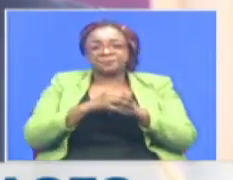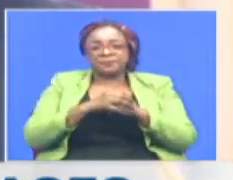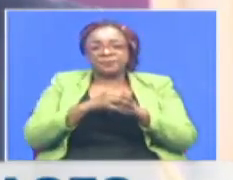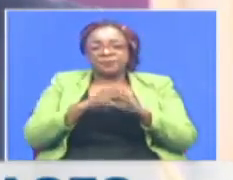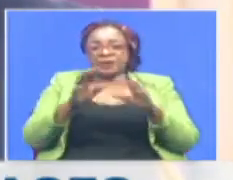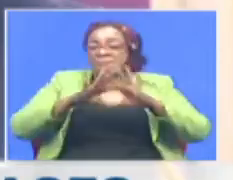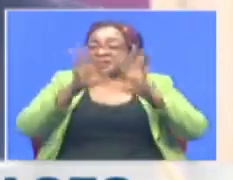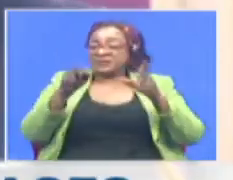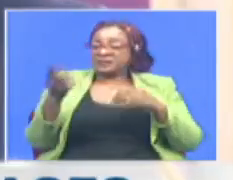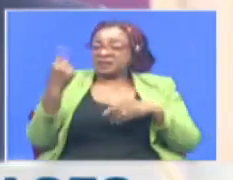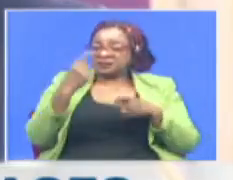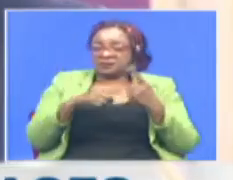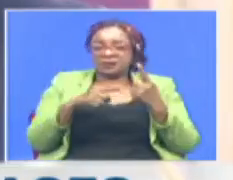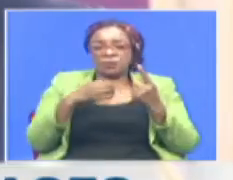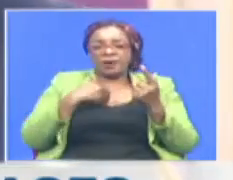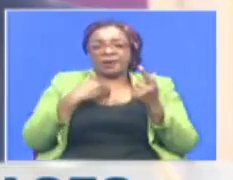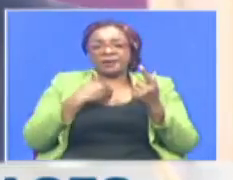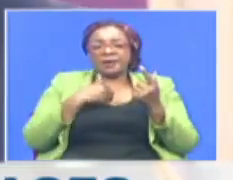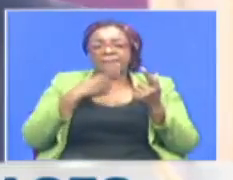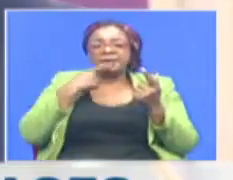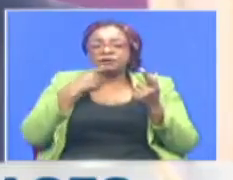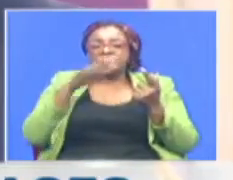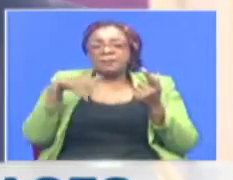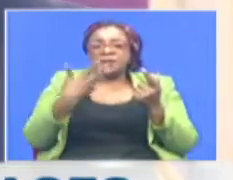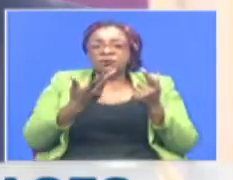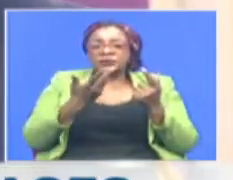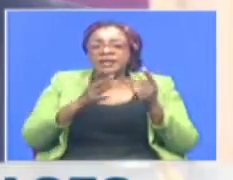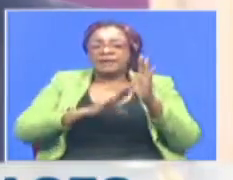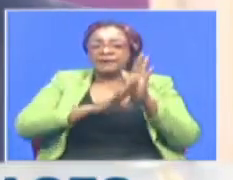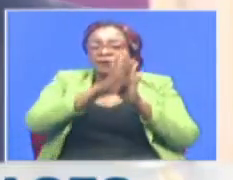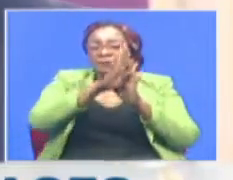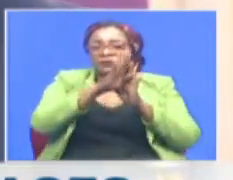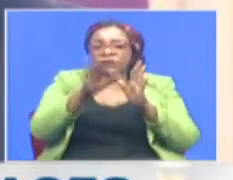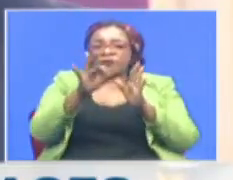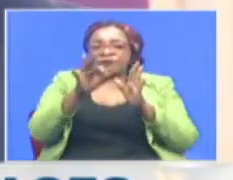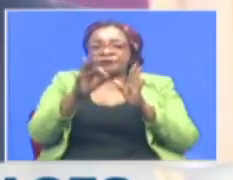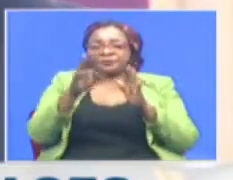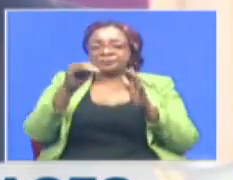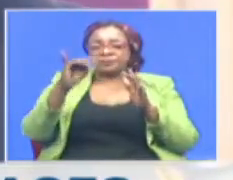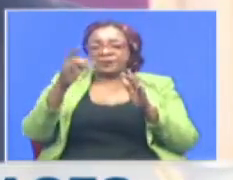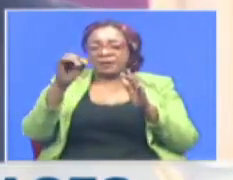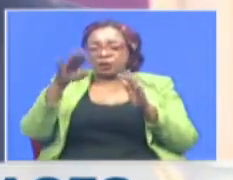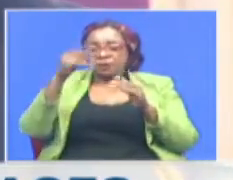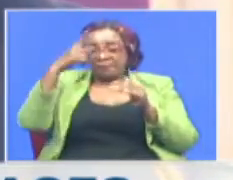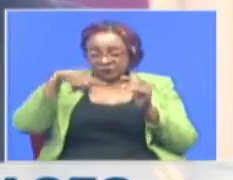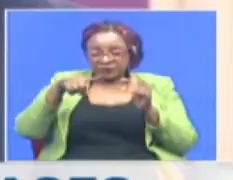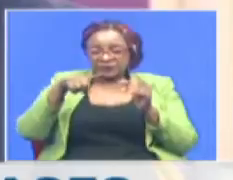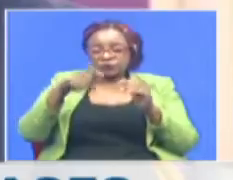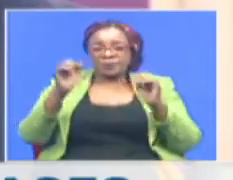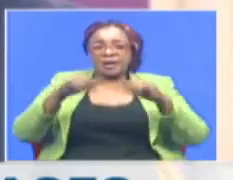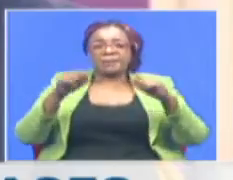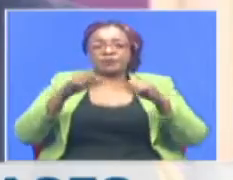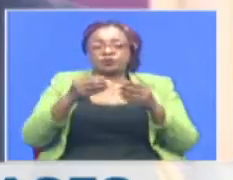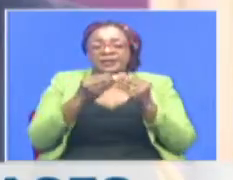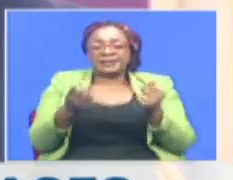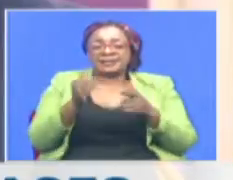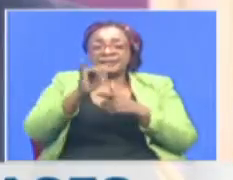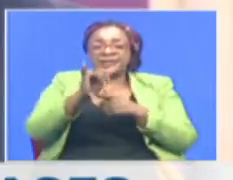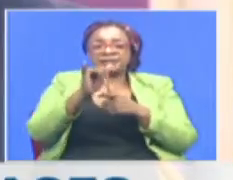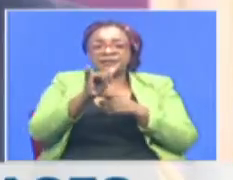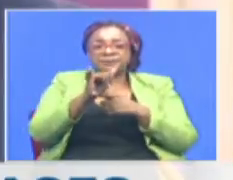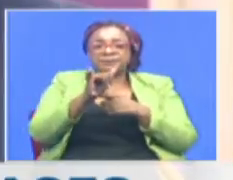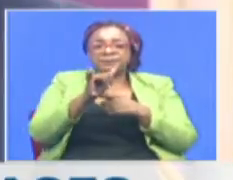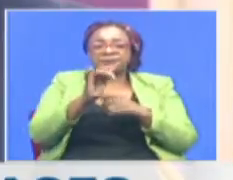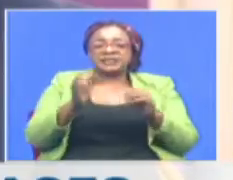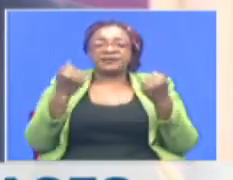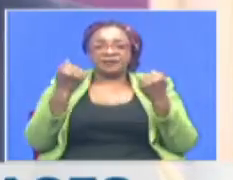was a mention of development of a micro-pension policy to be able to address the necessities of